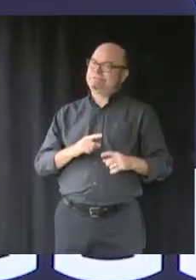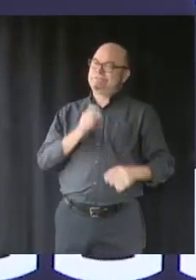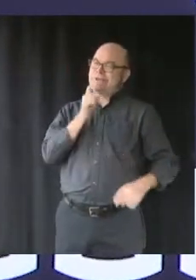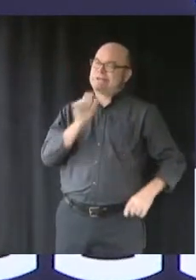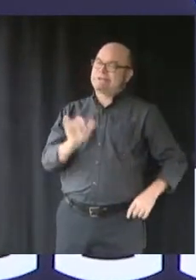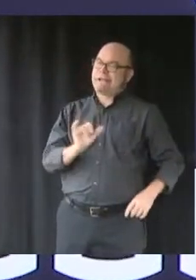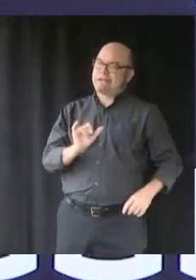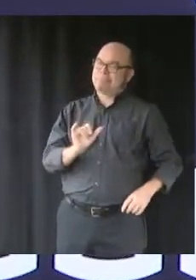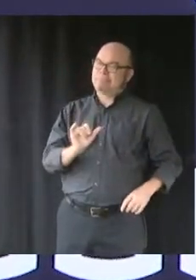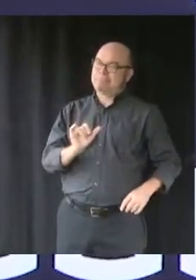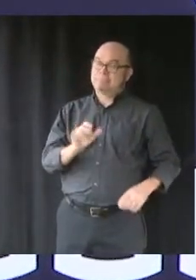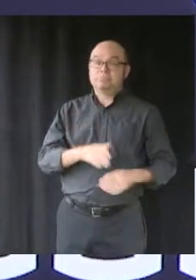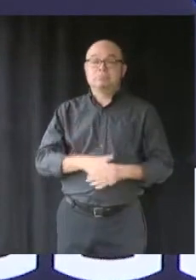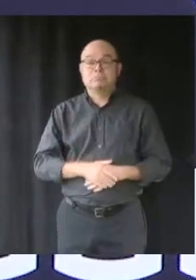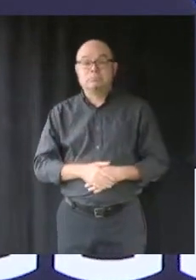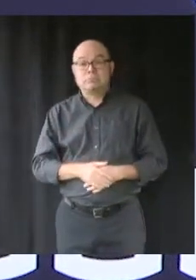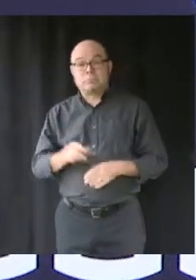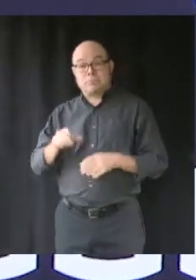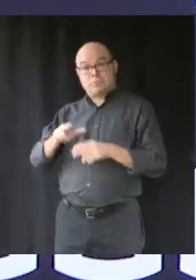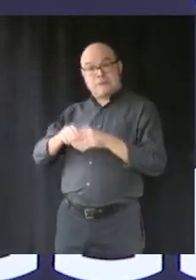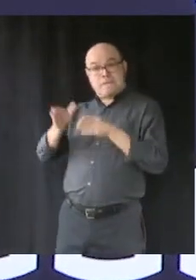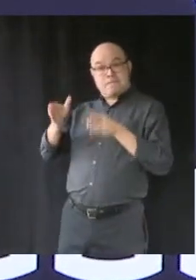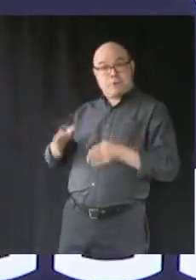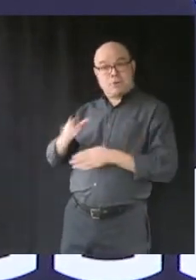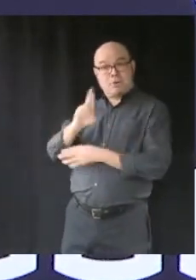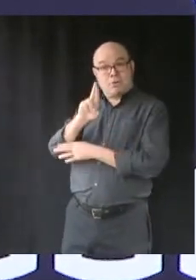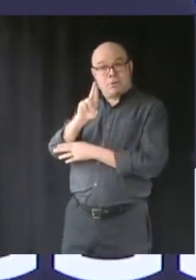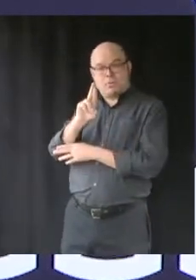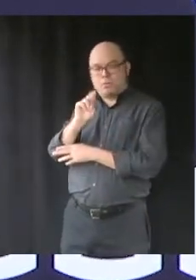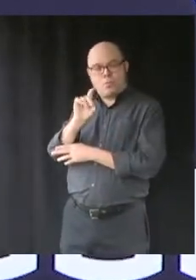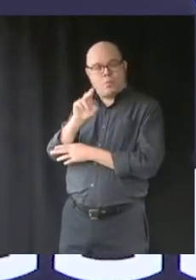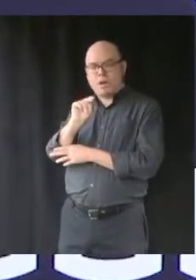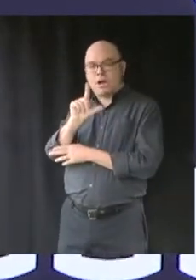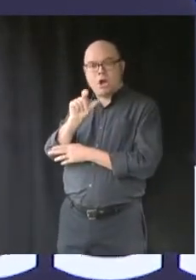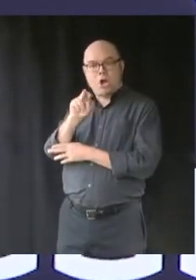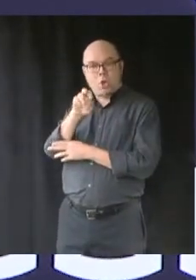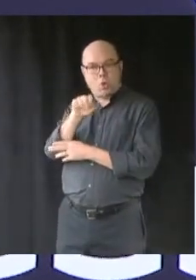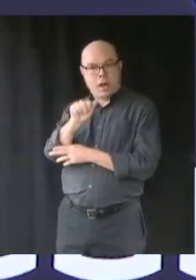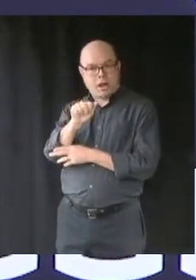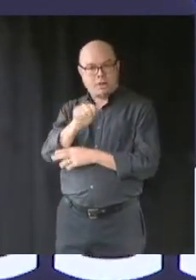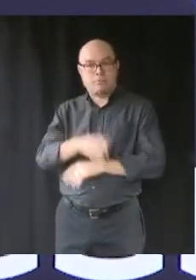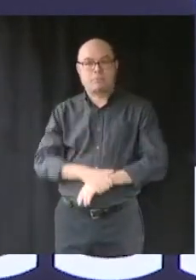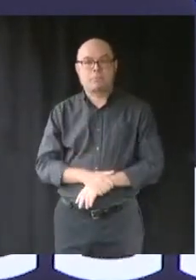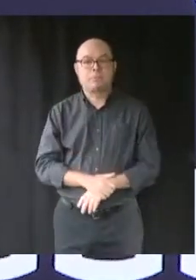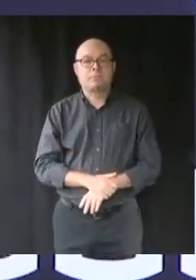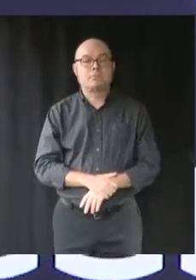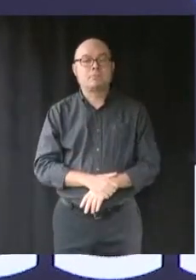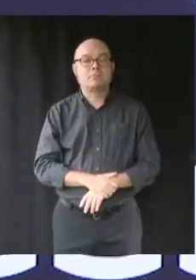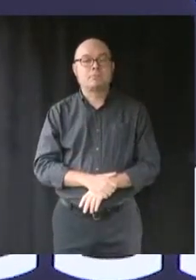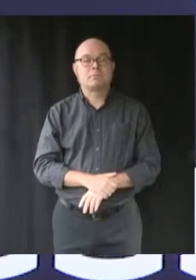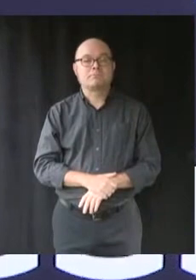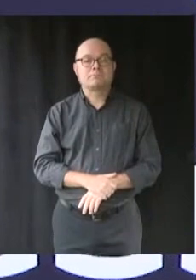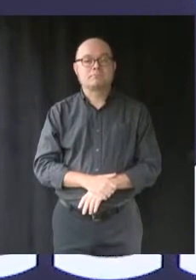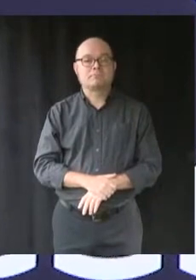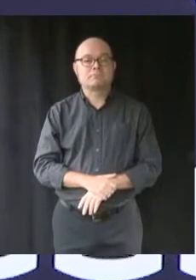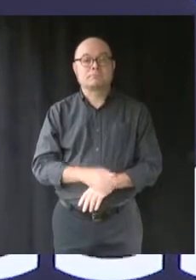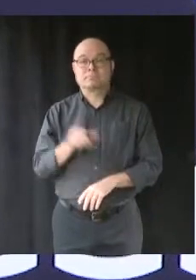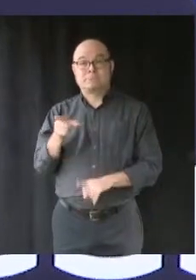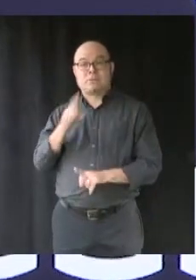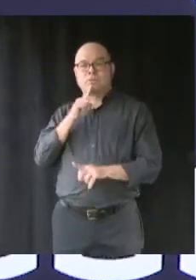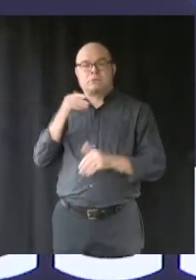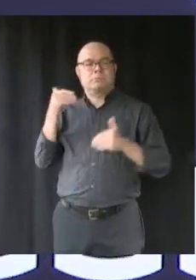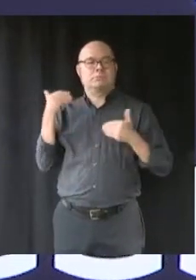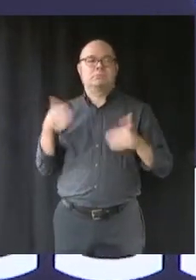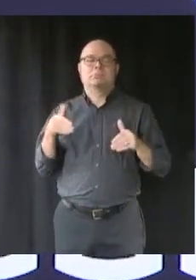of Connecticut's 3rd Congressional District with dedication and commitment that is unequaled since her